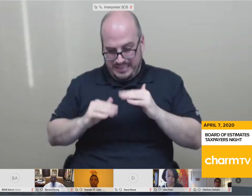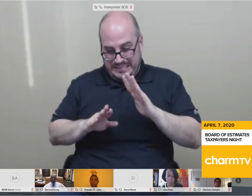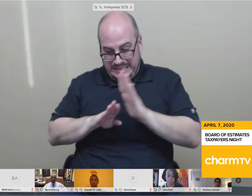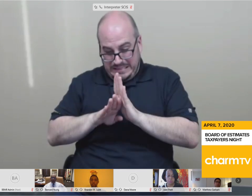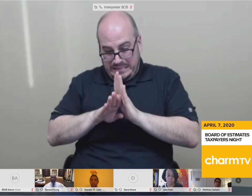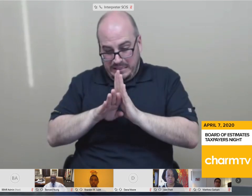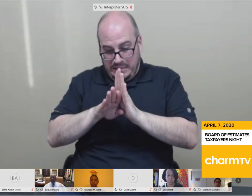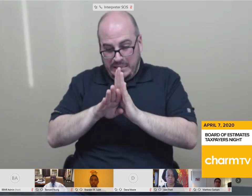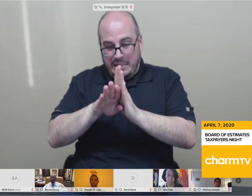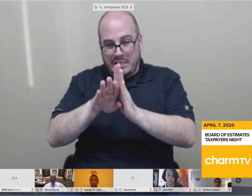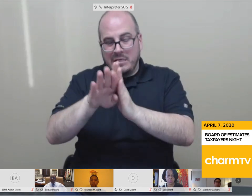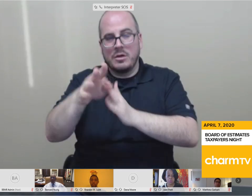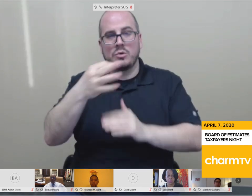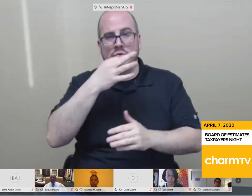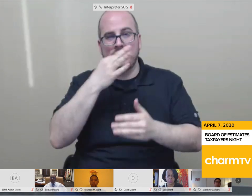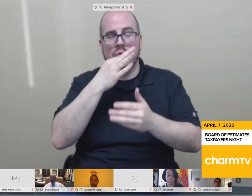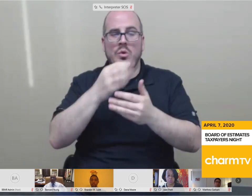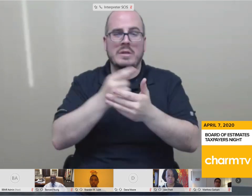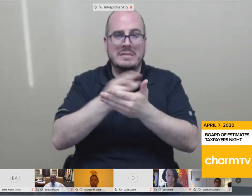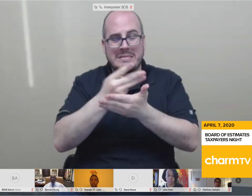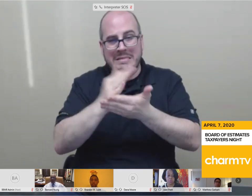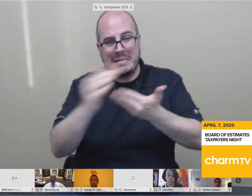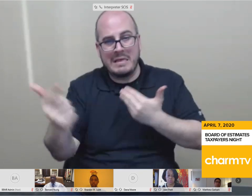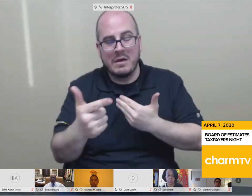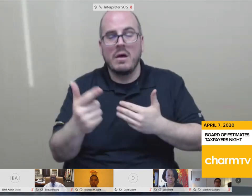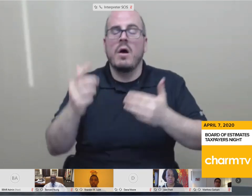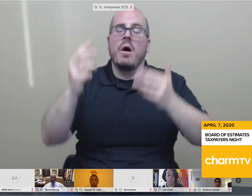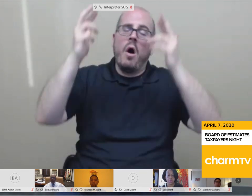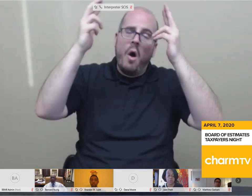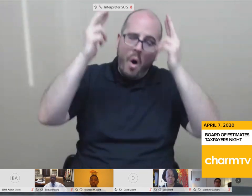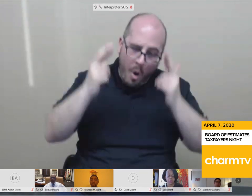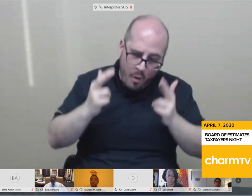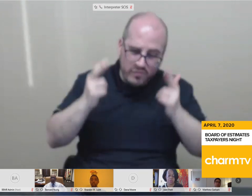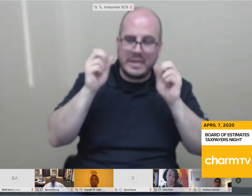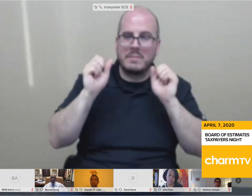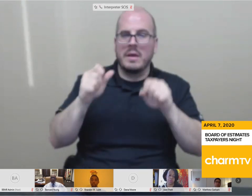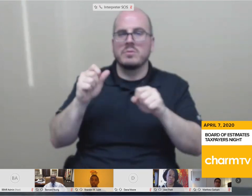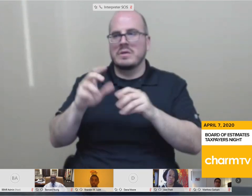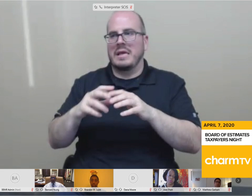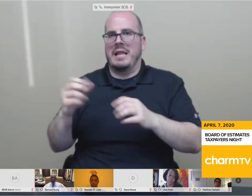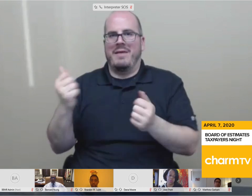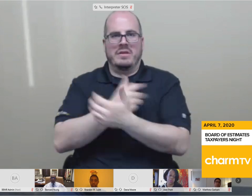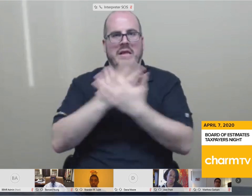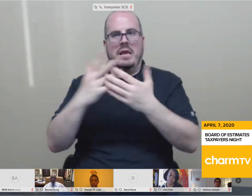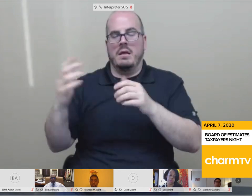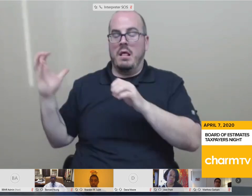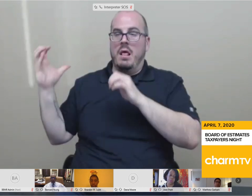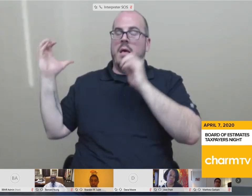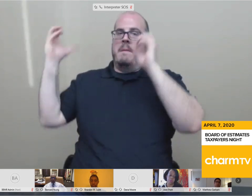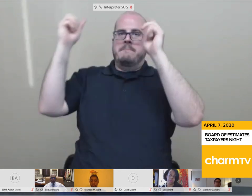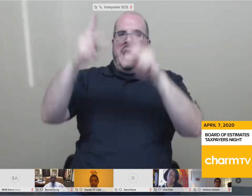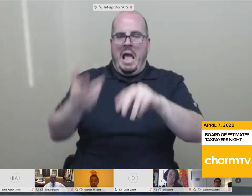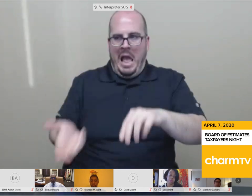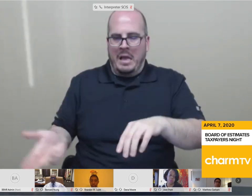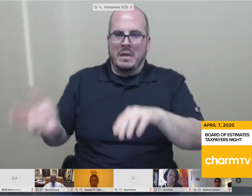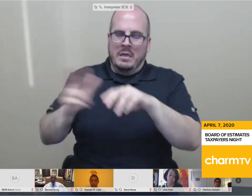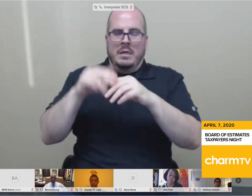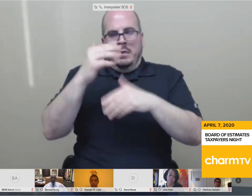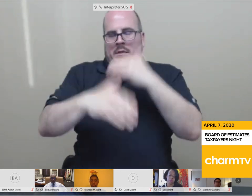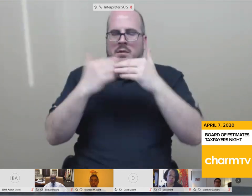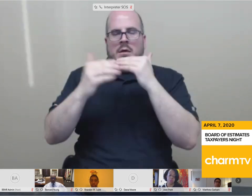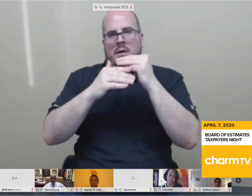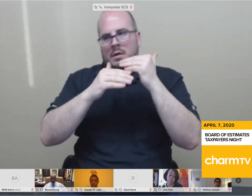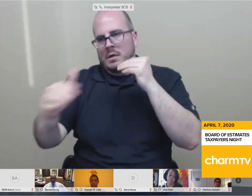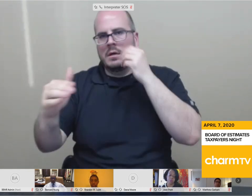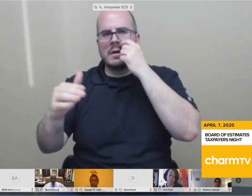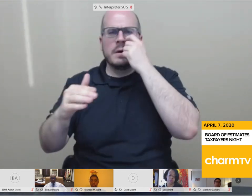the public health risk to bed and get back to normal. So I would say to start, so far it's been worse. How it will be in the long run and